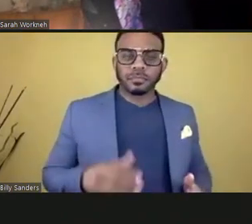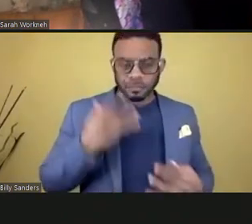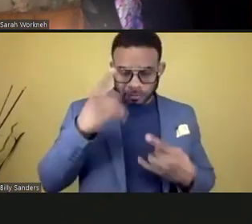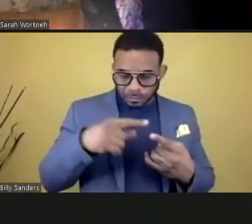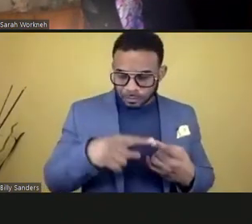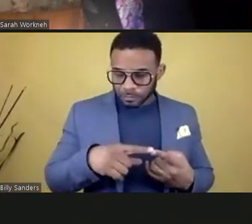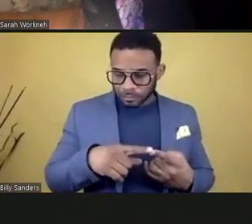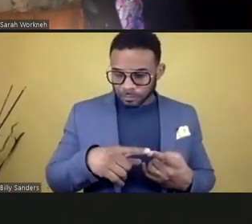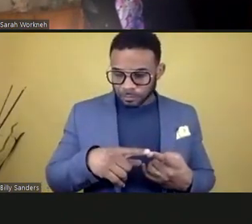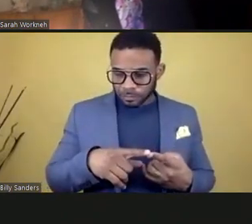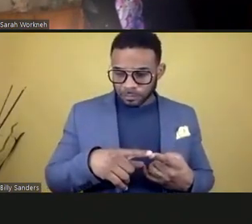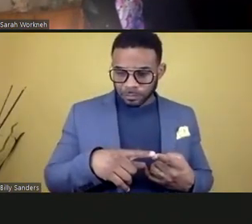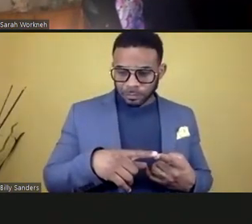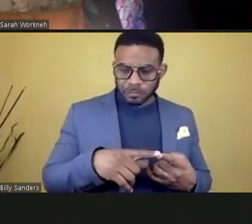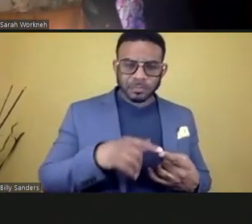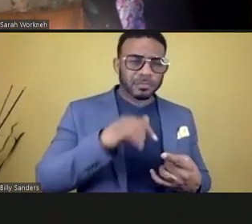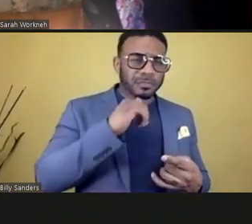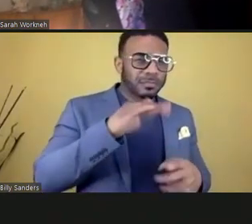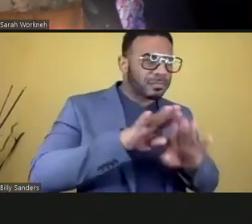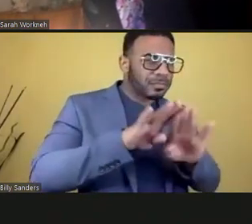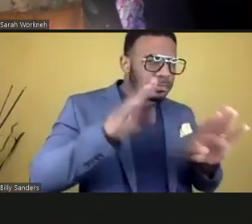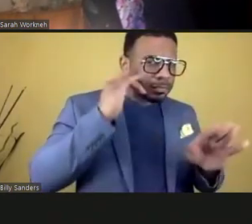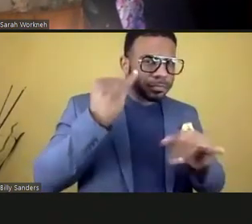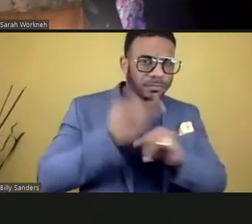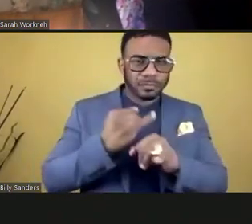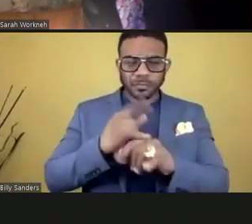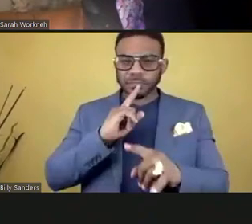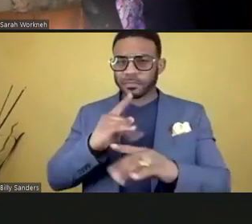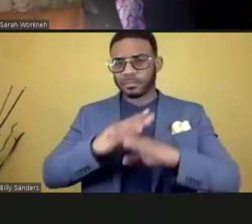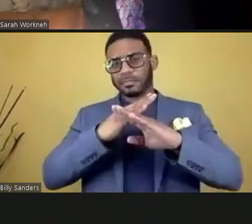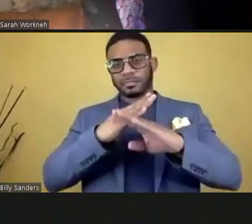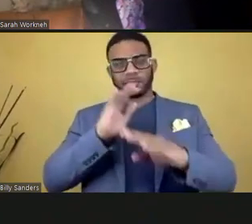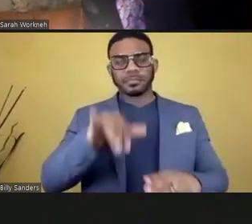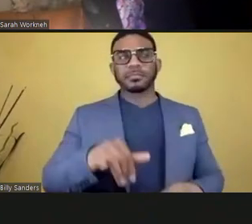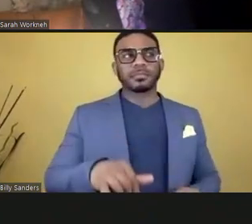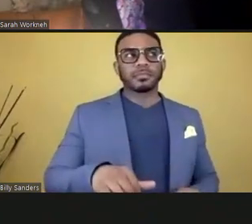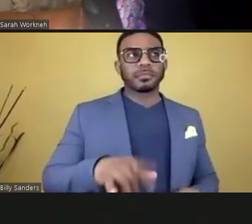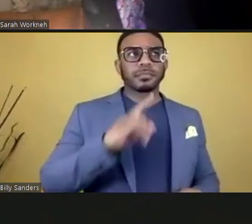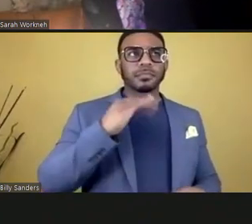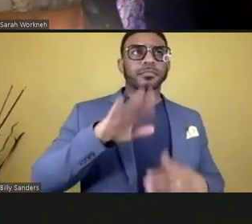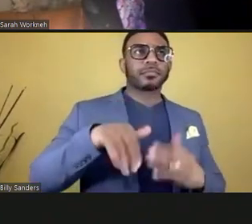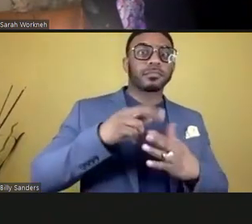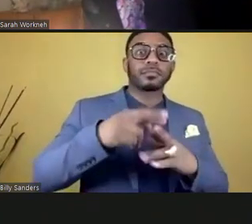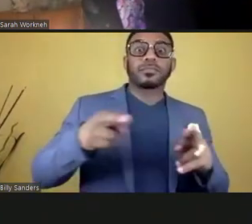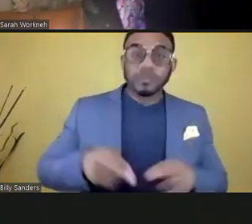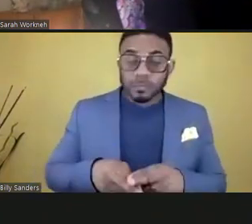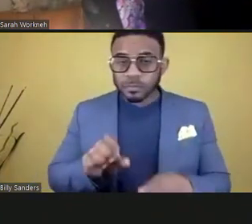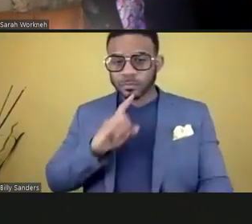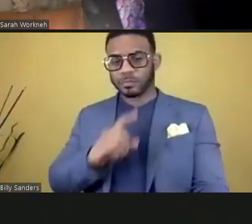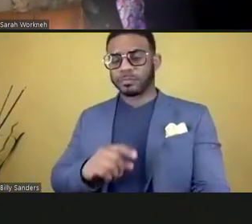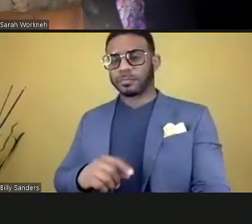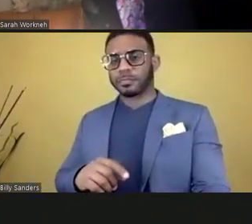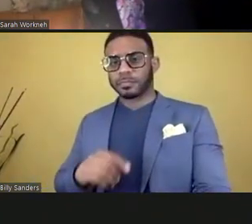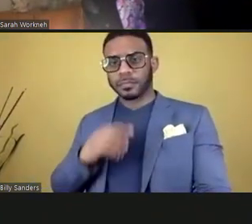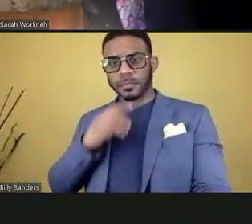the, you know, not the walls of the institution being the barrier, that our whole region can be where the residency takes place.